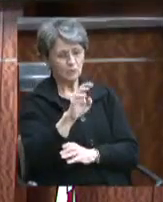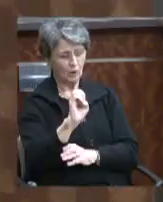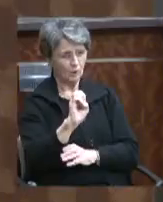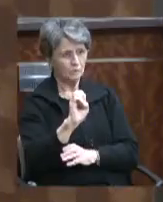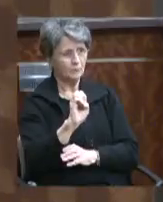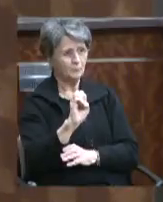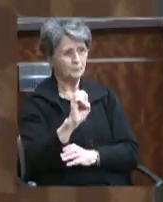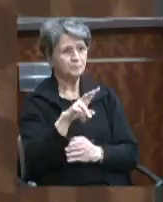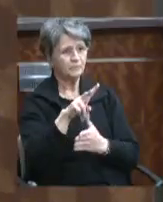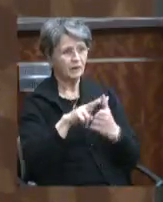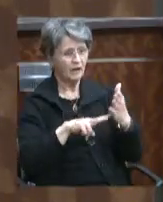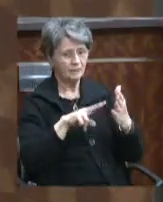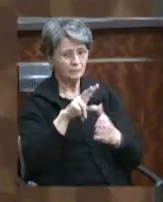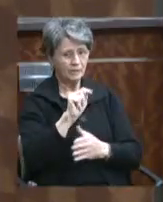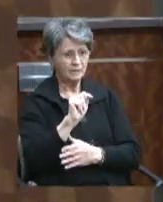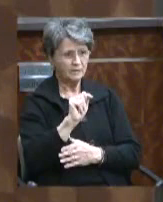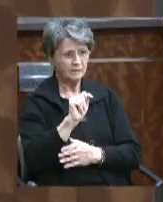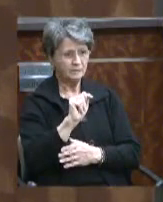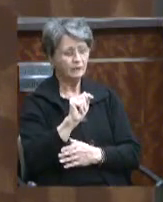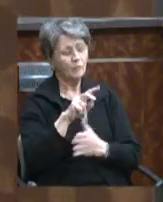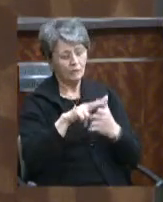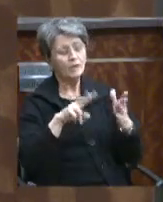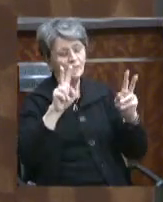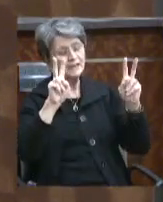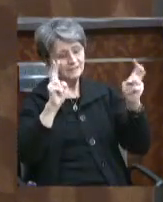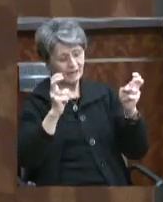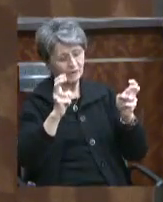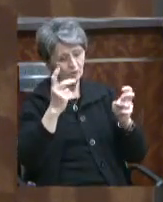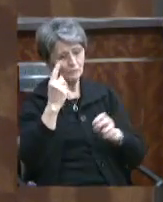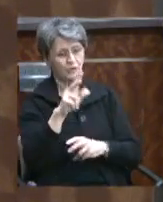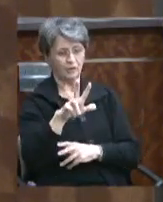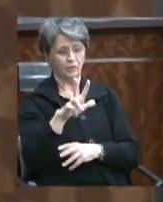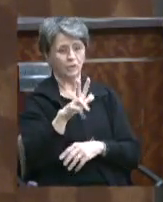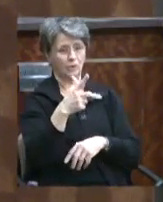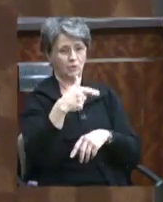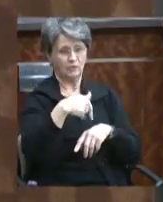I've read the title into the record for the third reading.